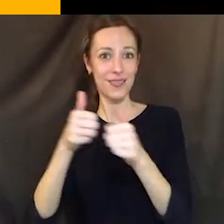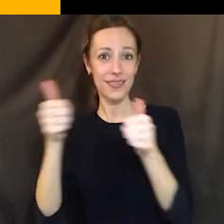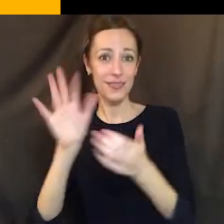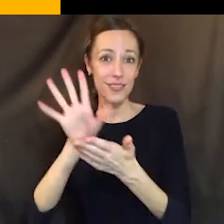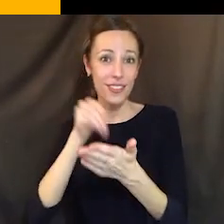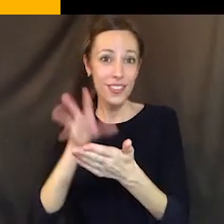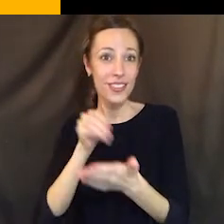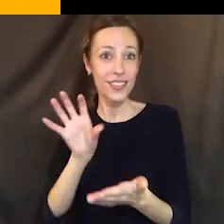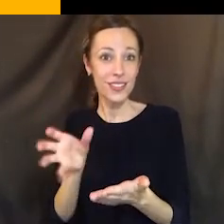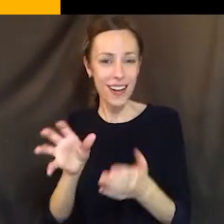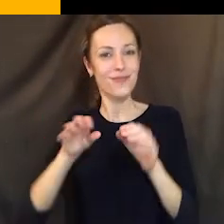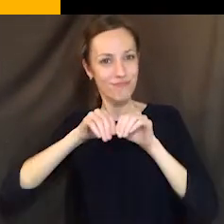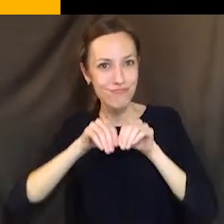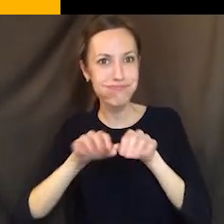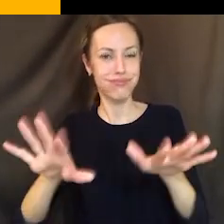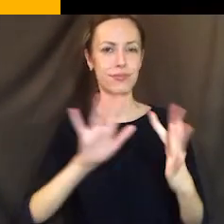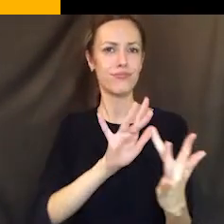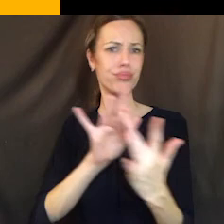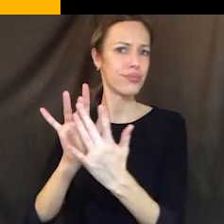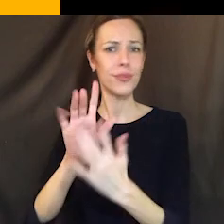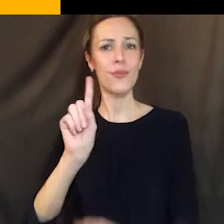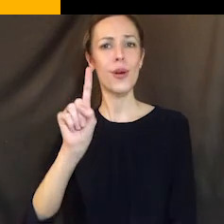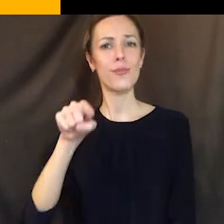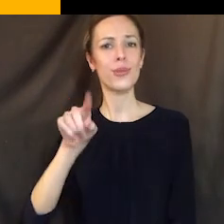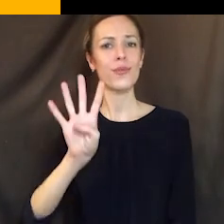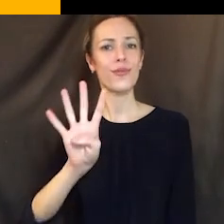learning channels, reaching 1.4 million children.